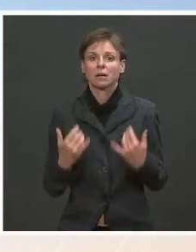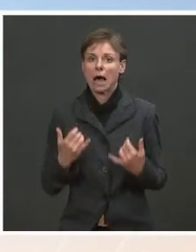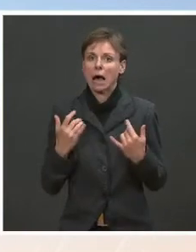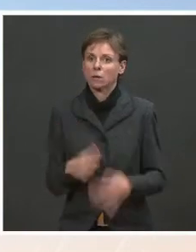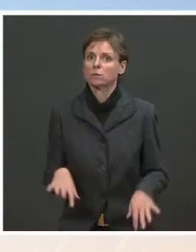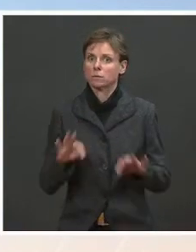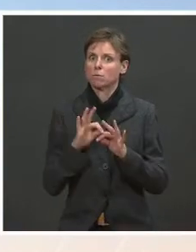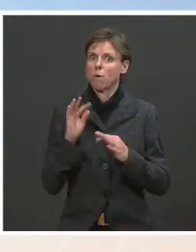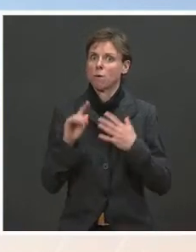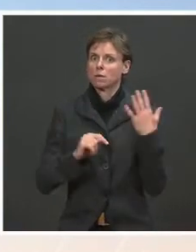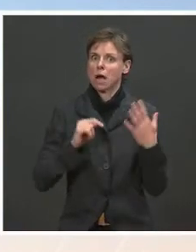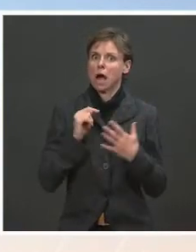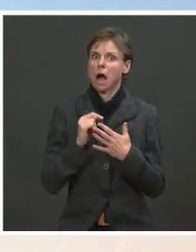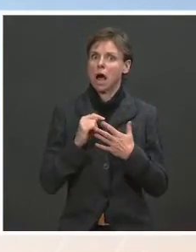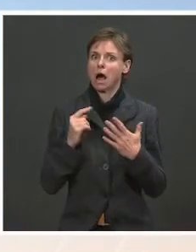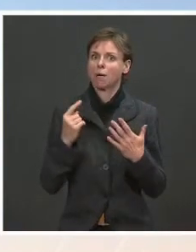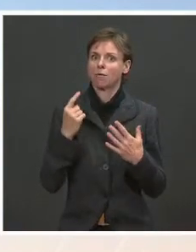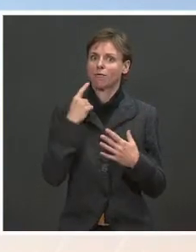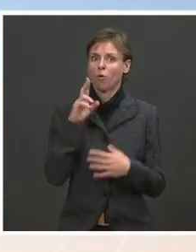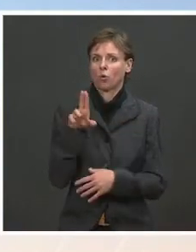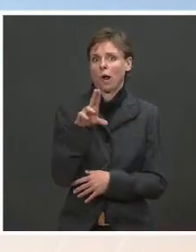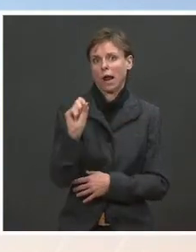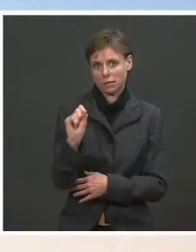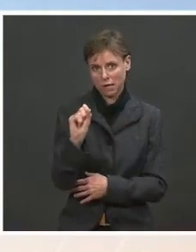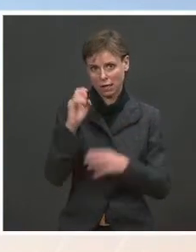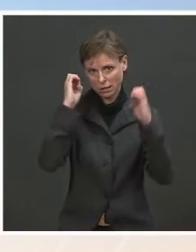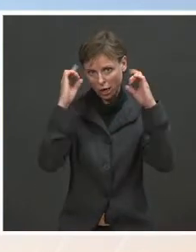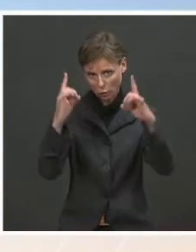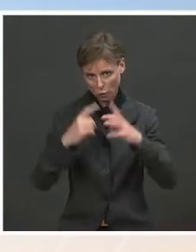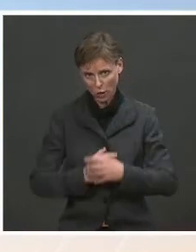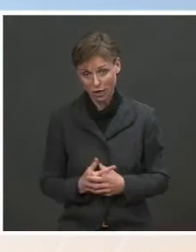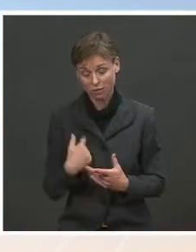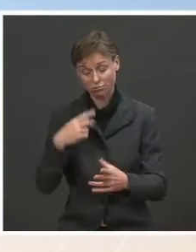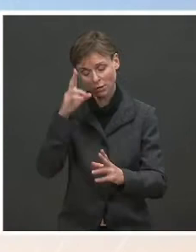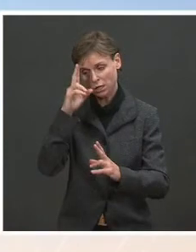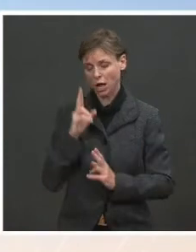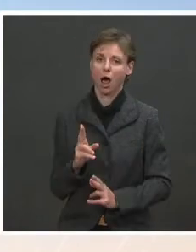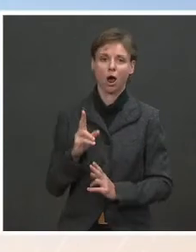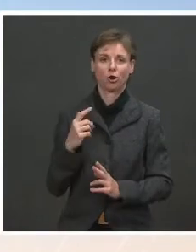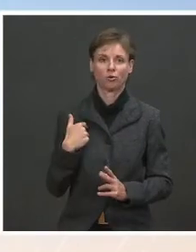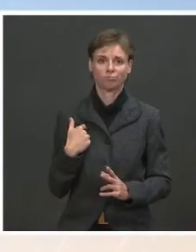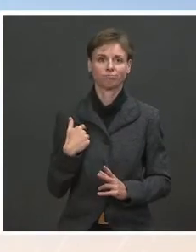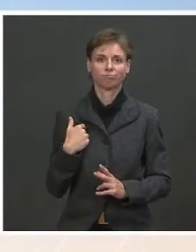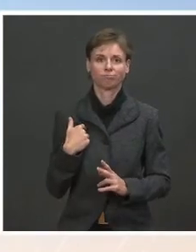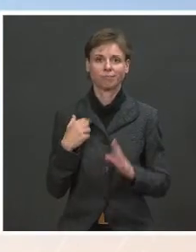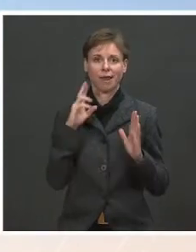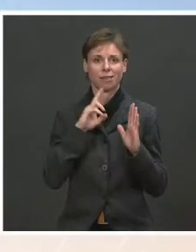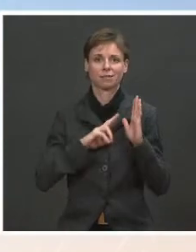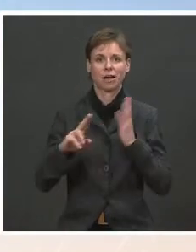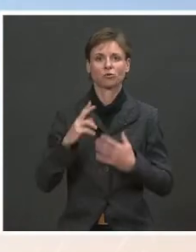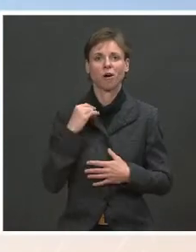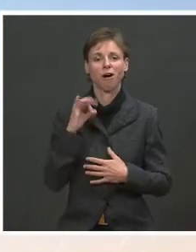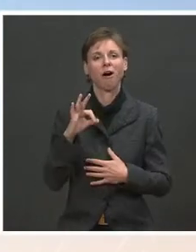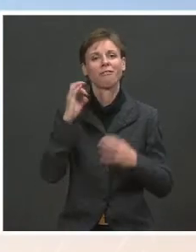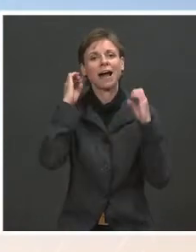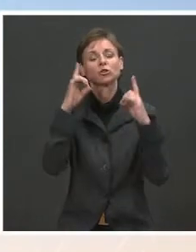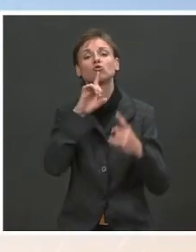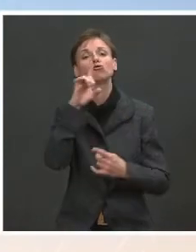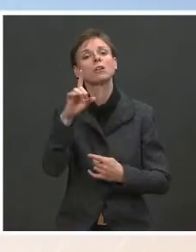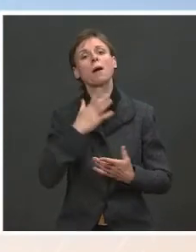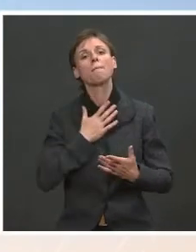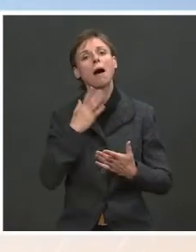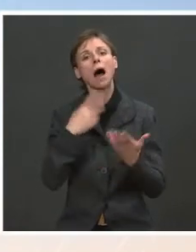in education, and I'm honored to serve as the Secretary of Education. My goal, my priority right now is to